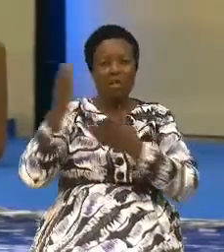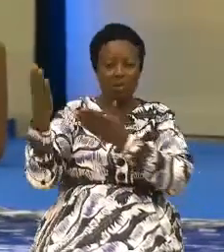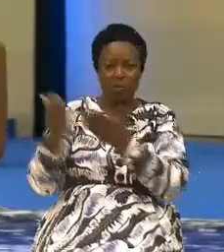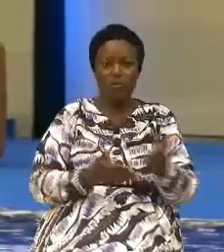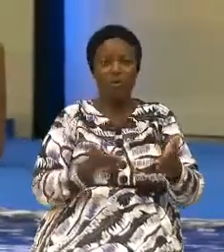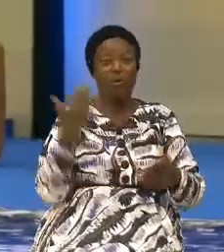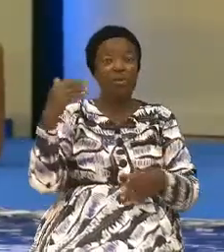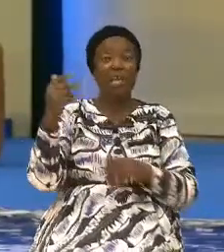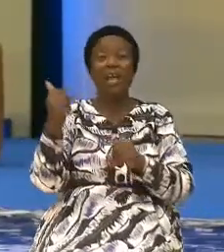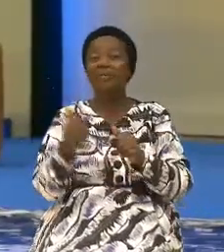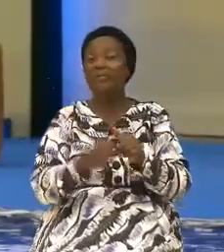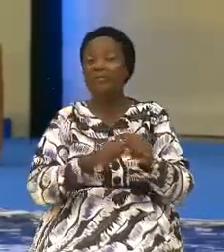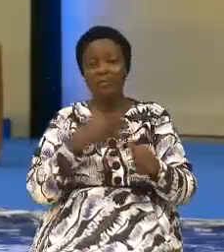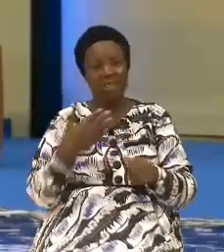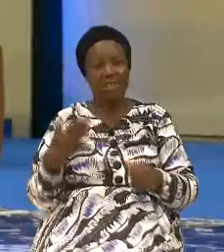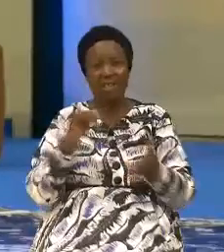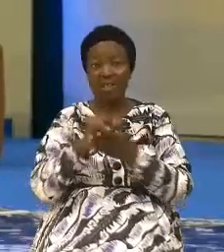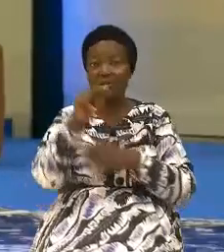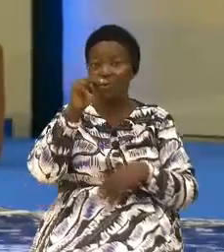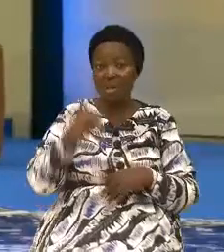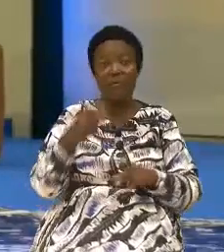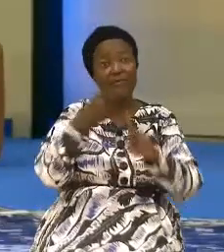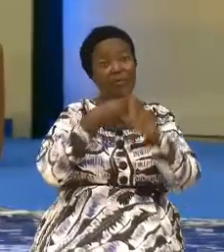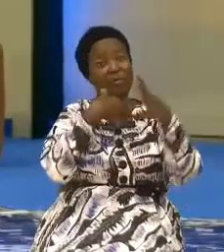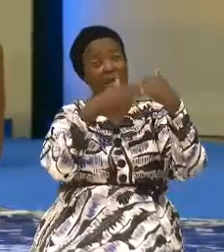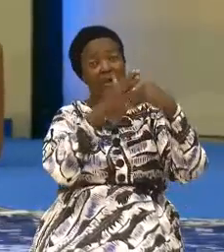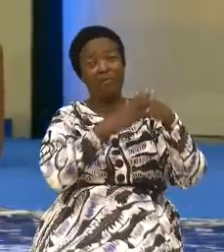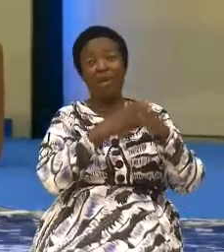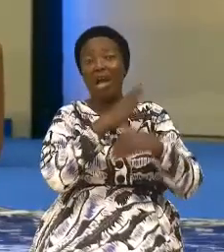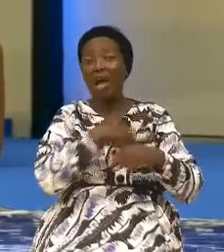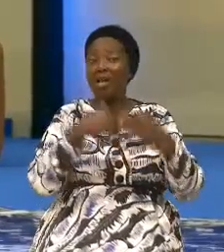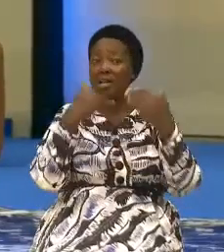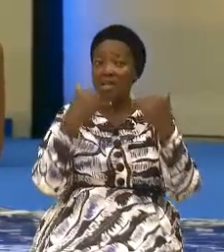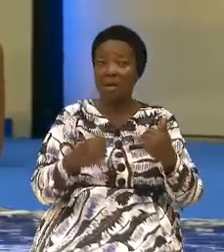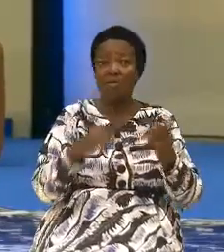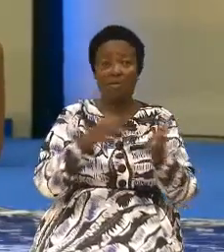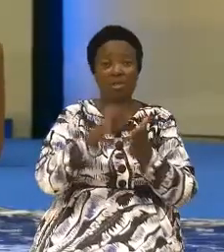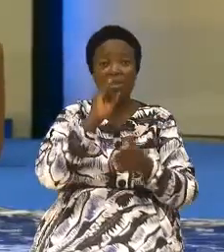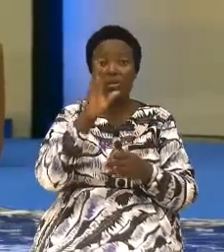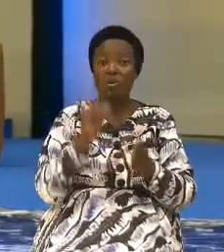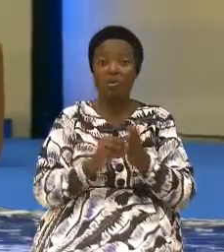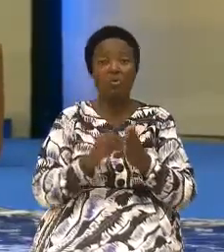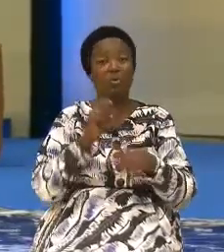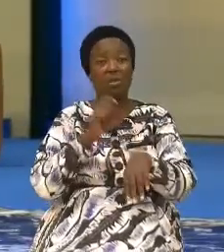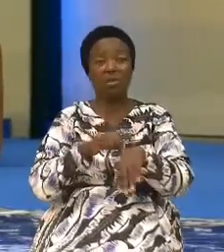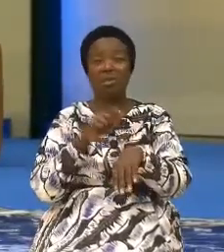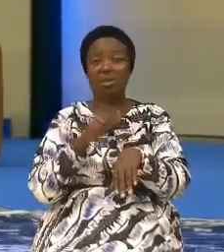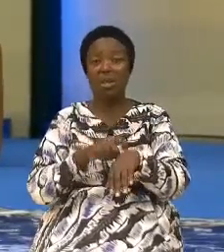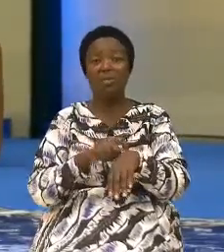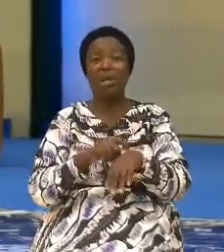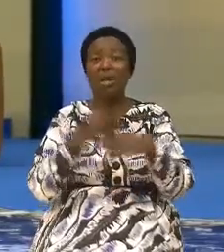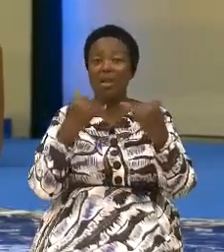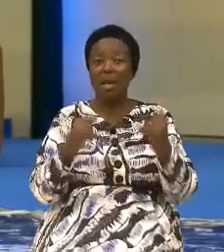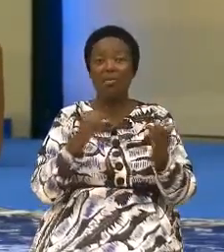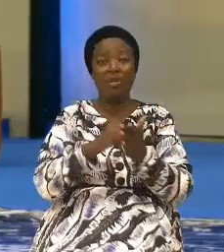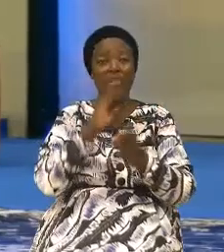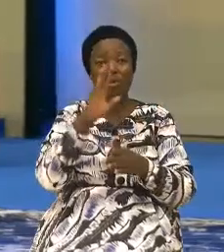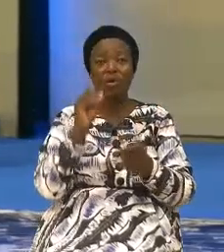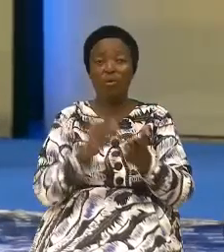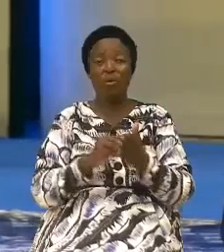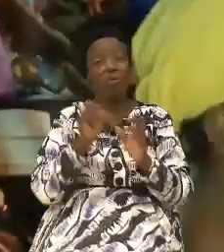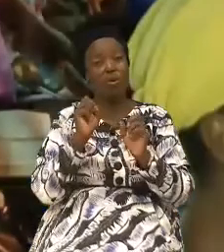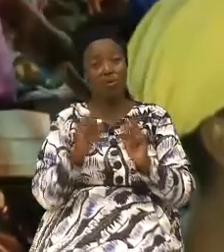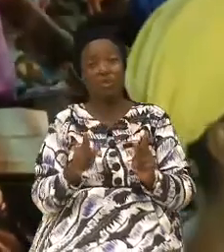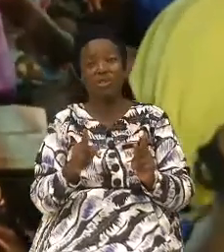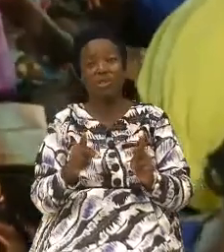everything you need from heaven. And now it's your chance. Now it's your opportunity. You